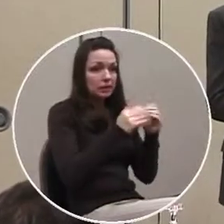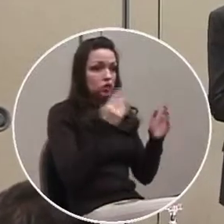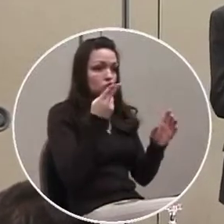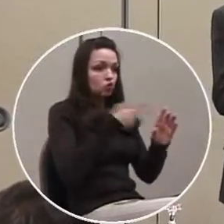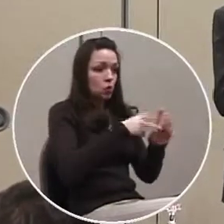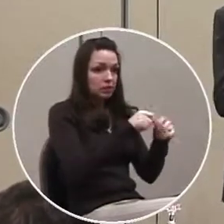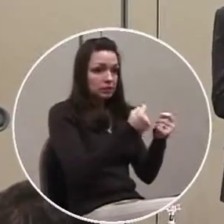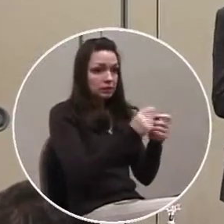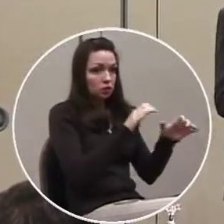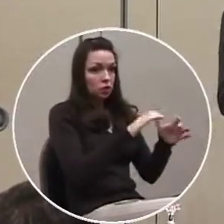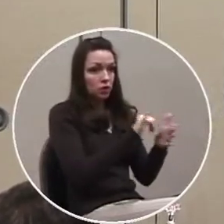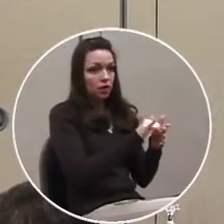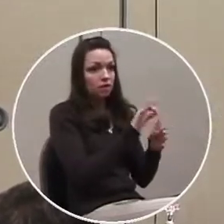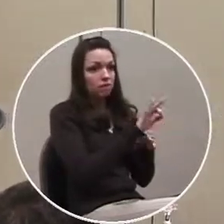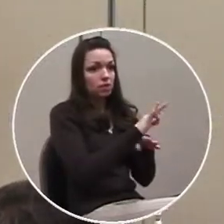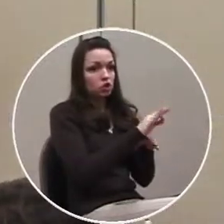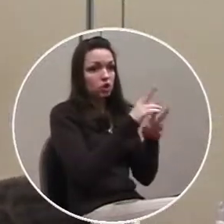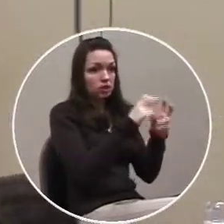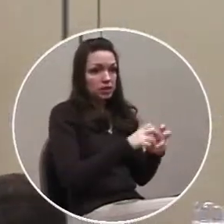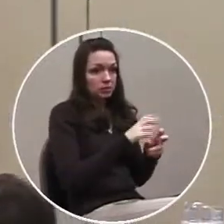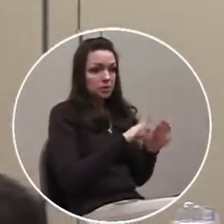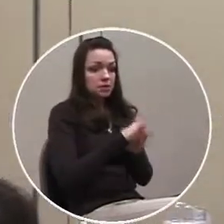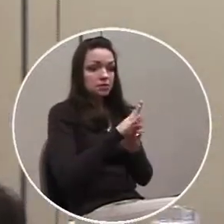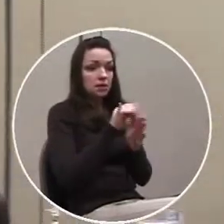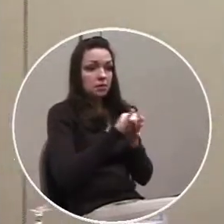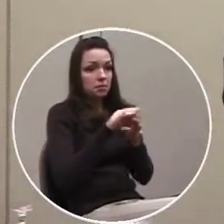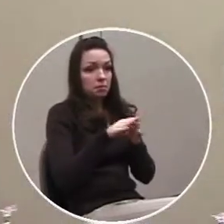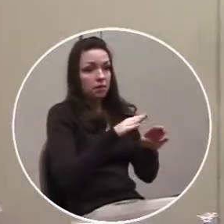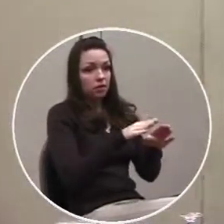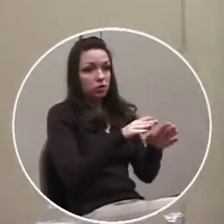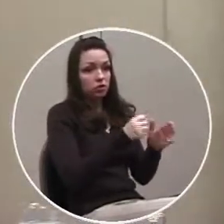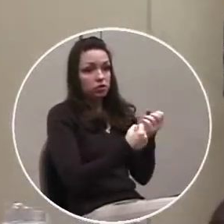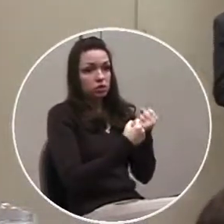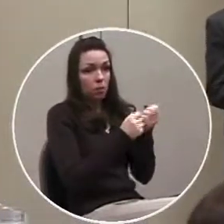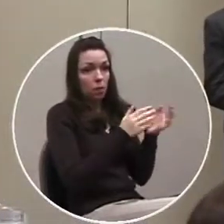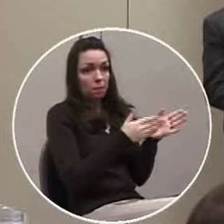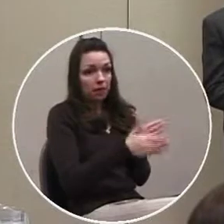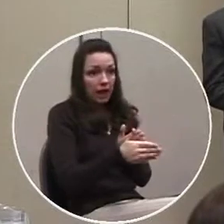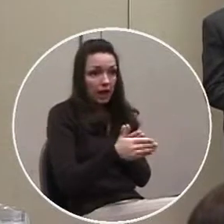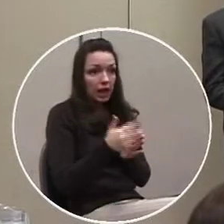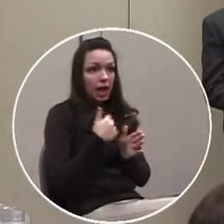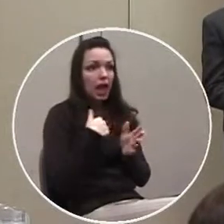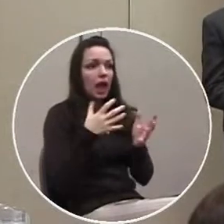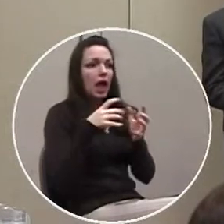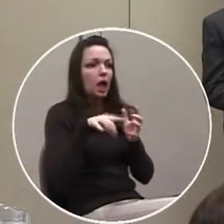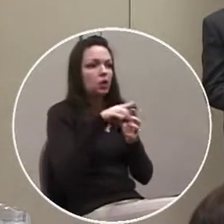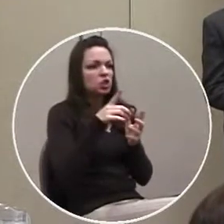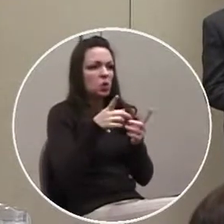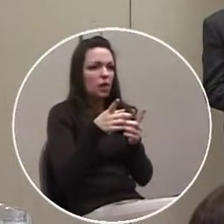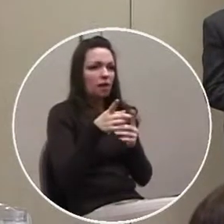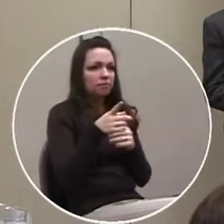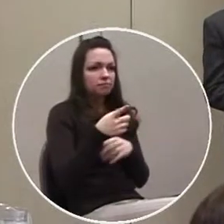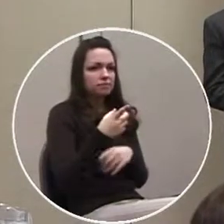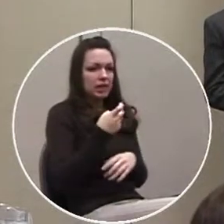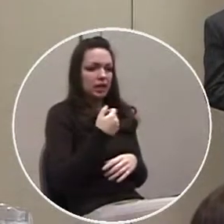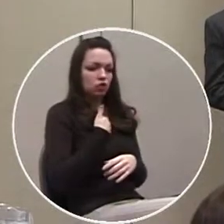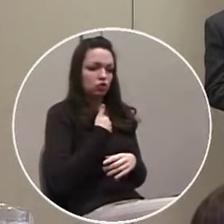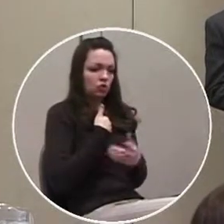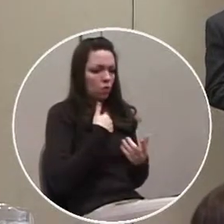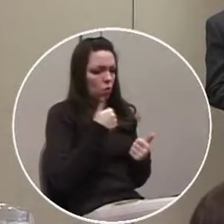functional assessment and to develop the behavior support plan, I want you to ask yourself, which of these 3 roles am I playing?